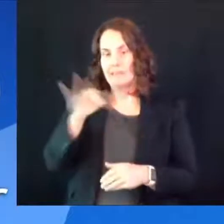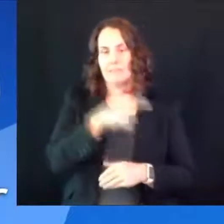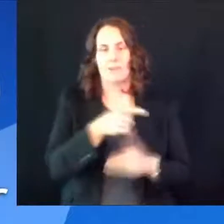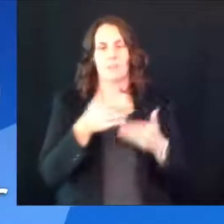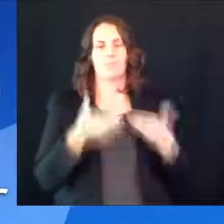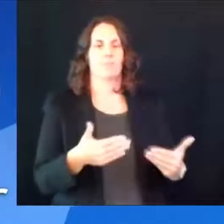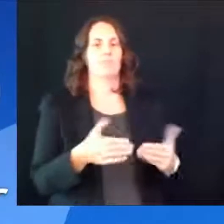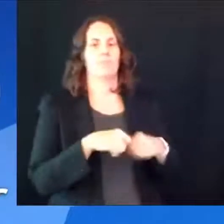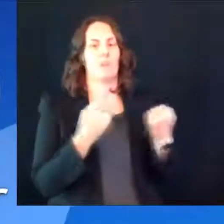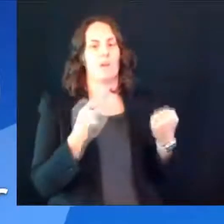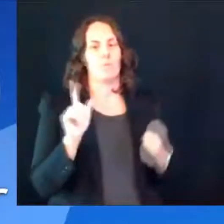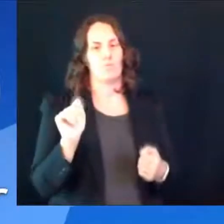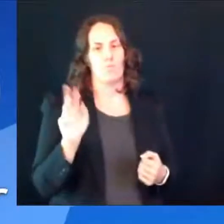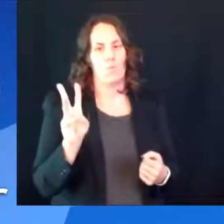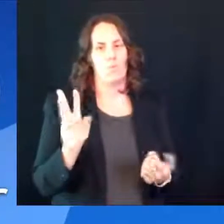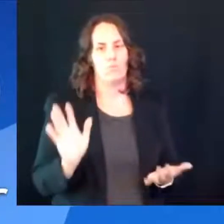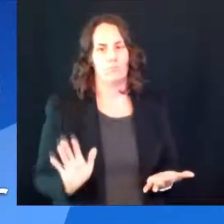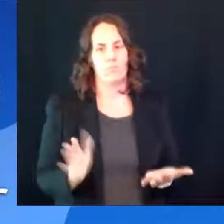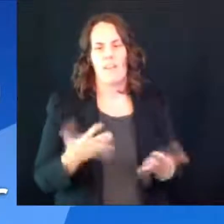Tajma.